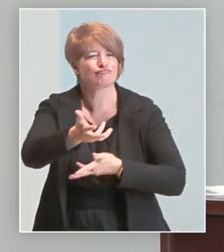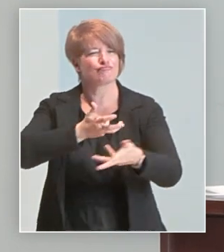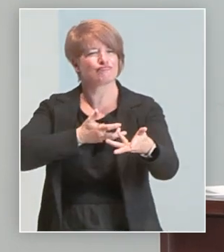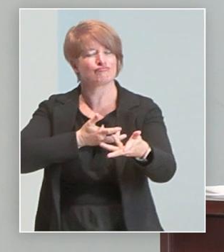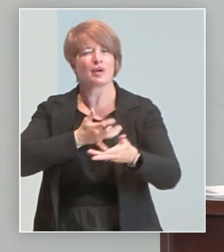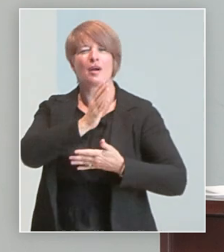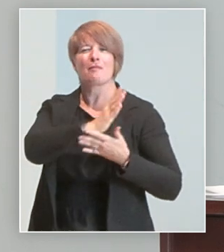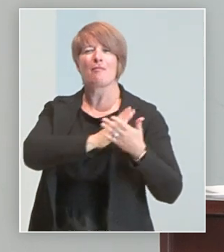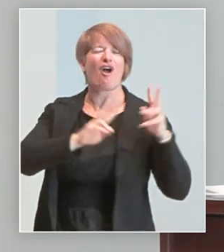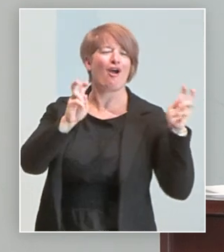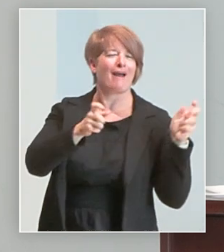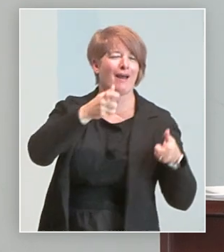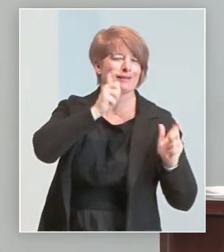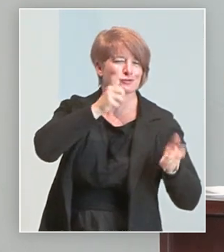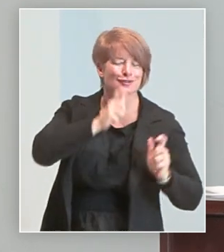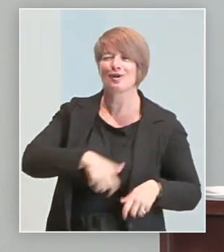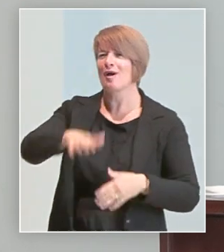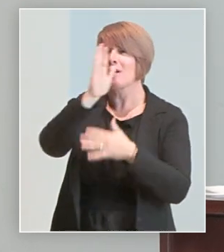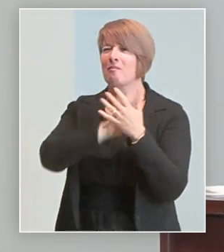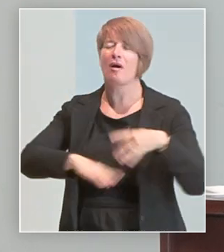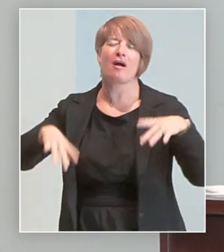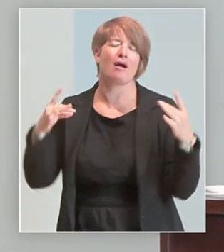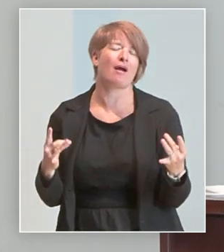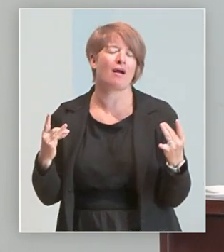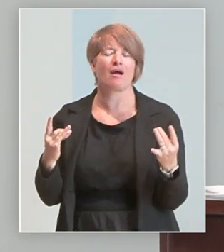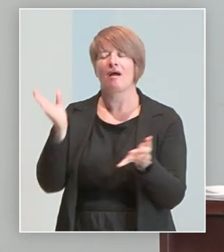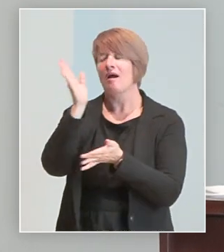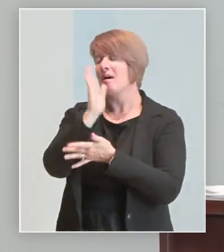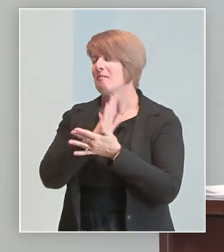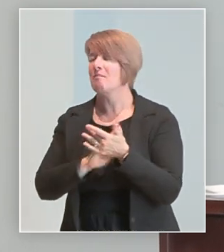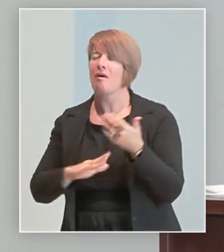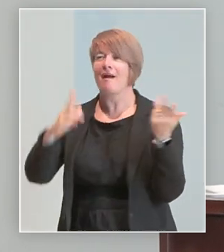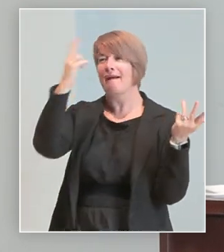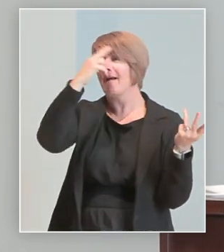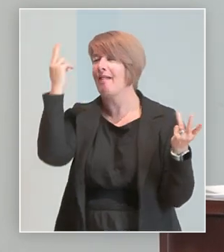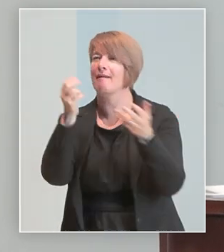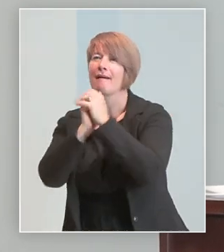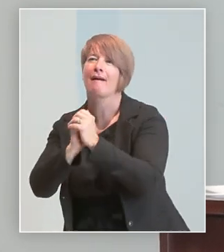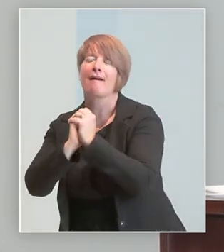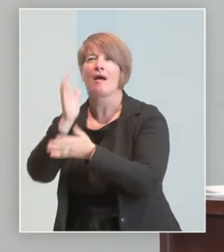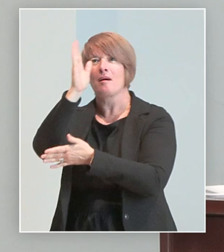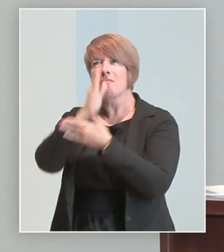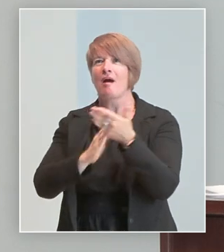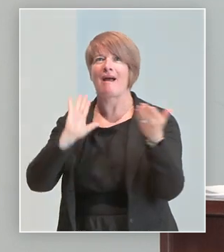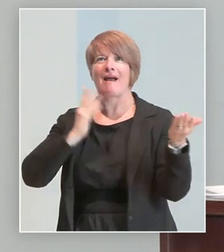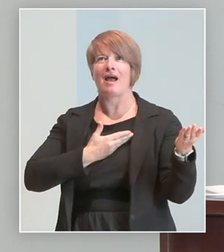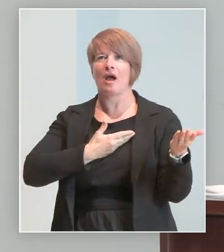part elixir, part meditation, part Zen koan, part catechism, part